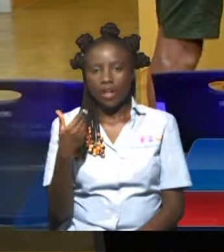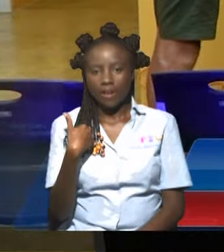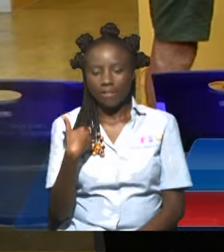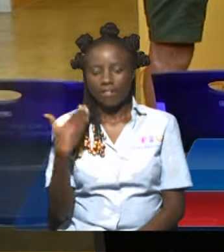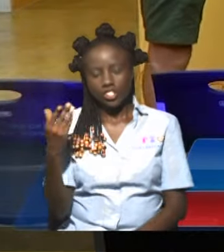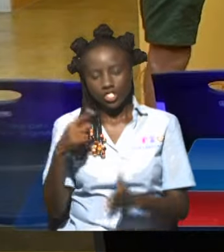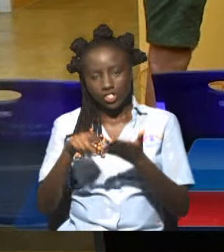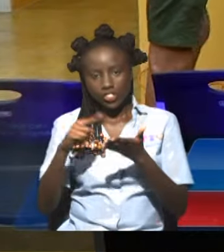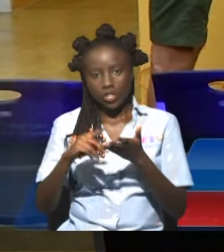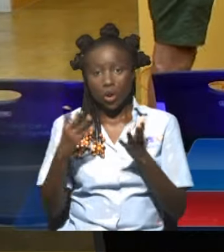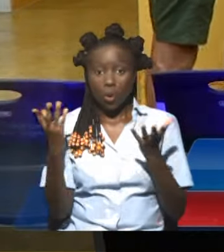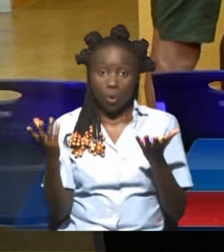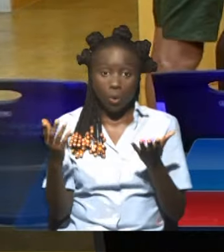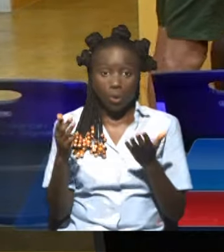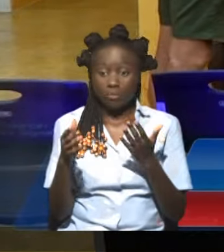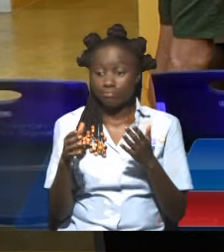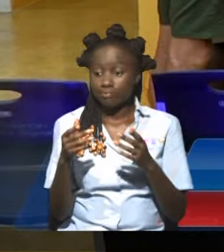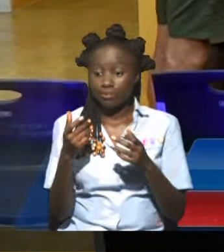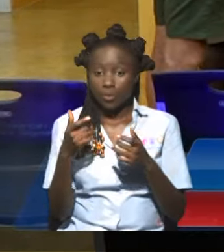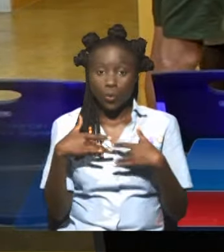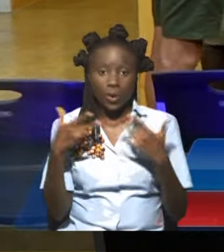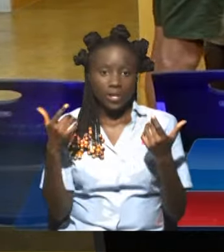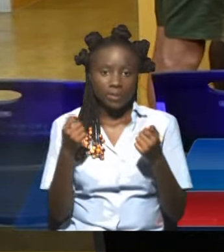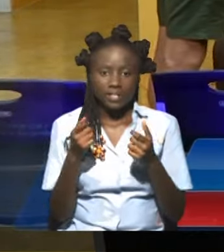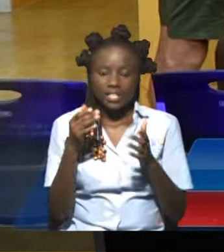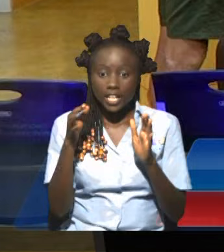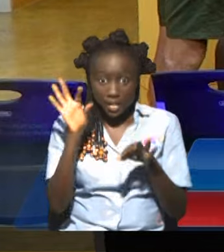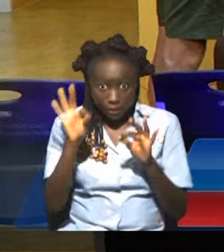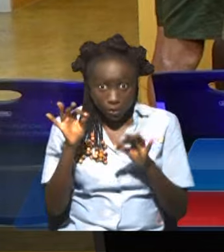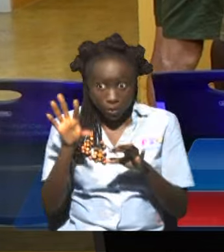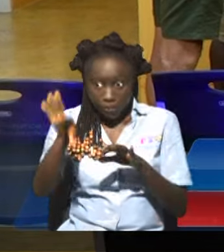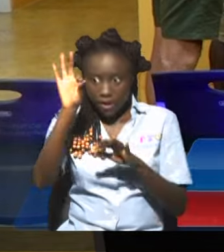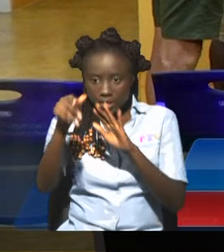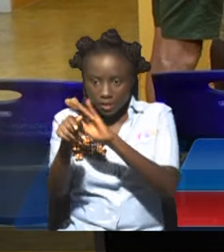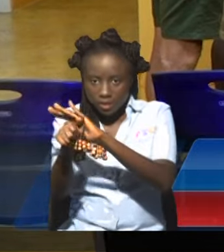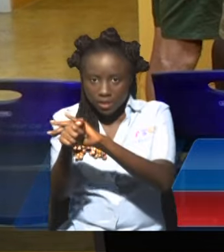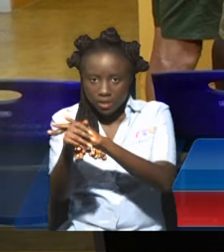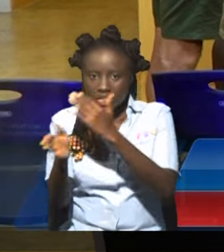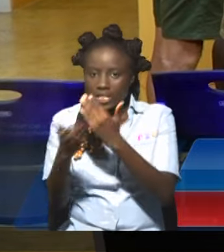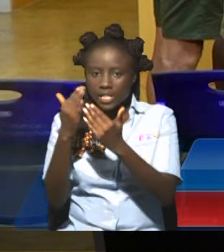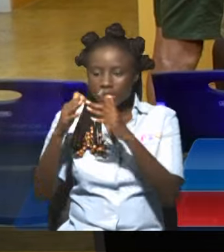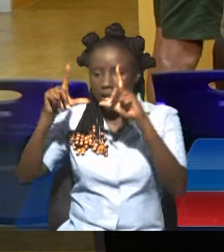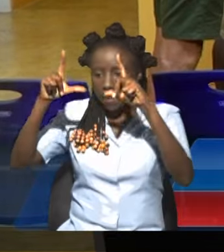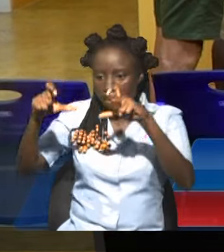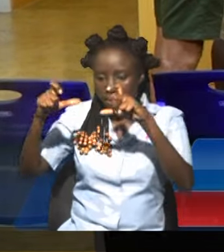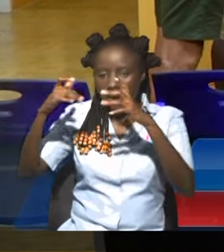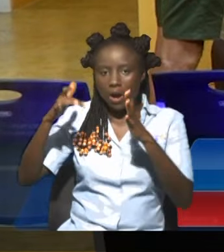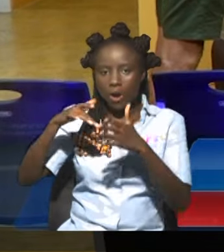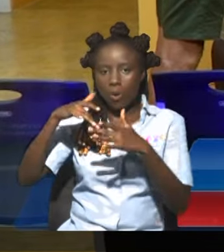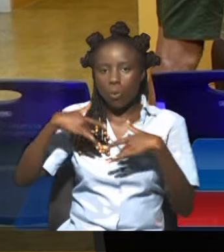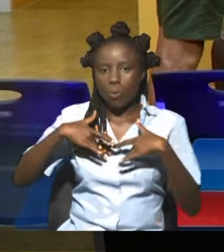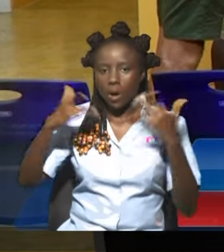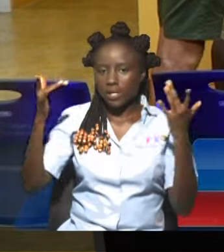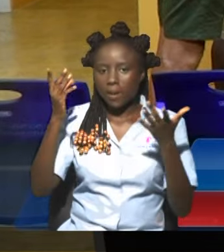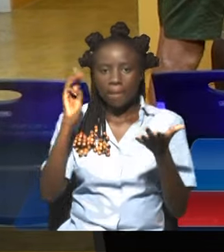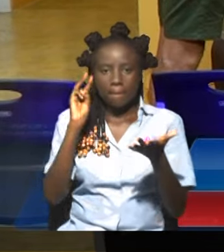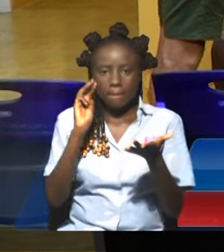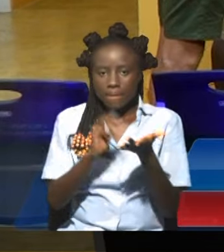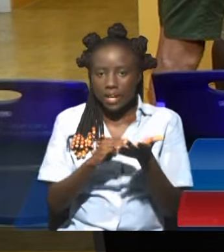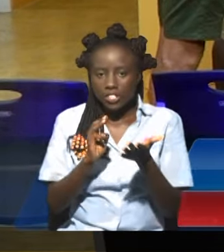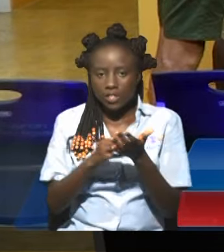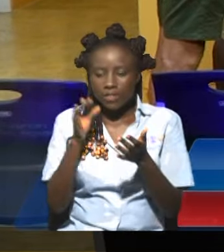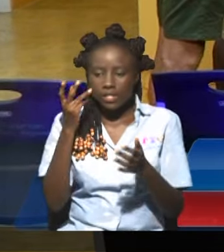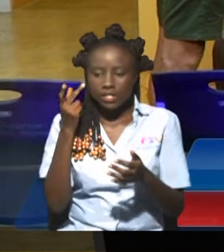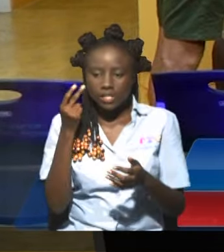a WhatsApp message with a date, location, and observation that you had, whether it's a live